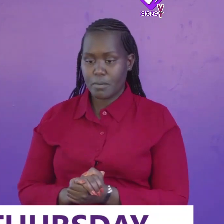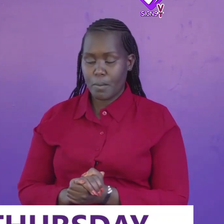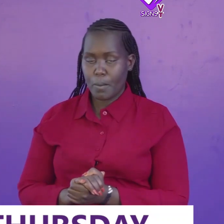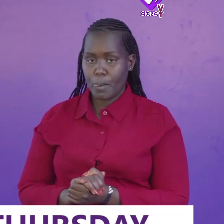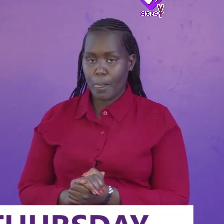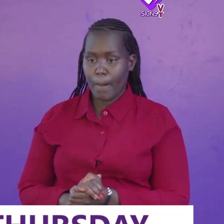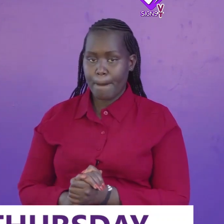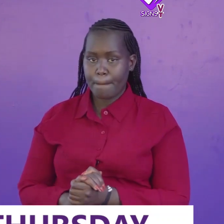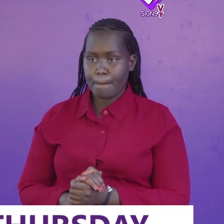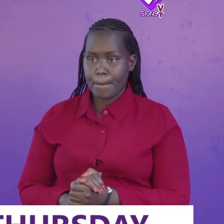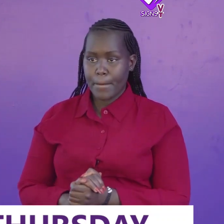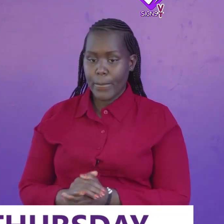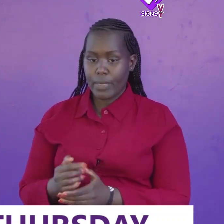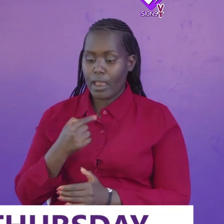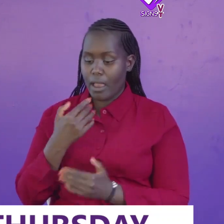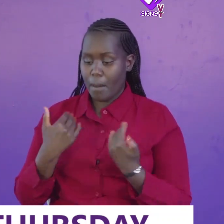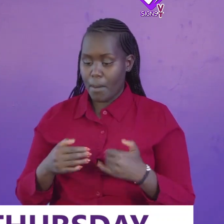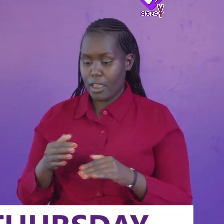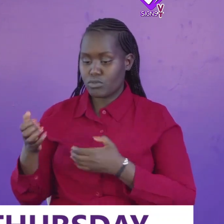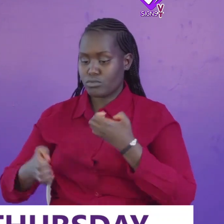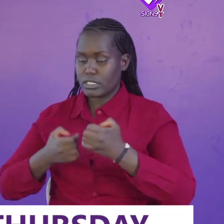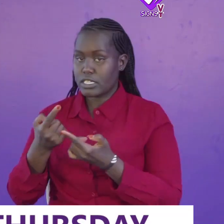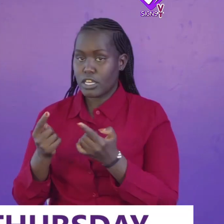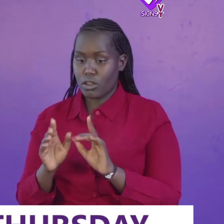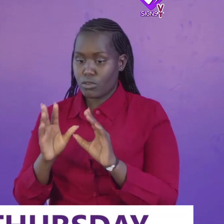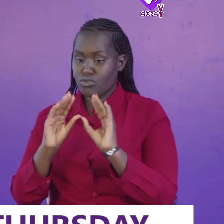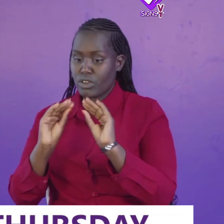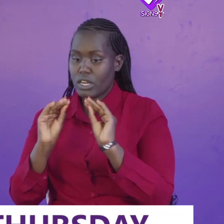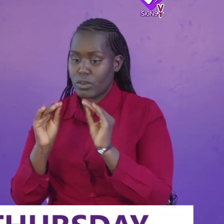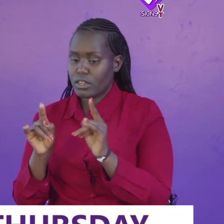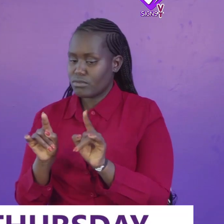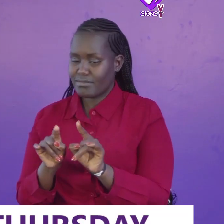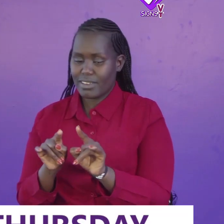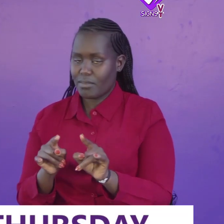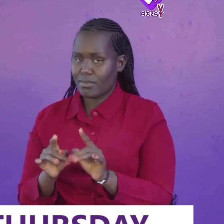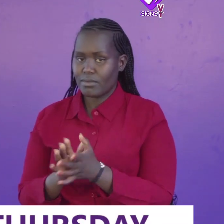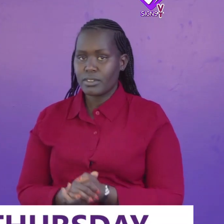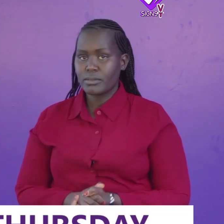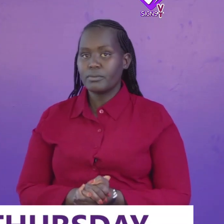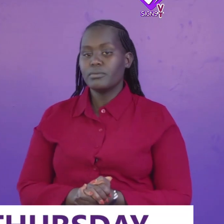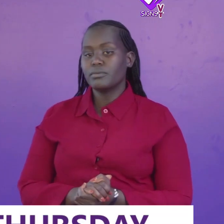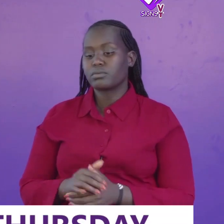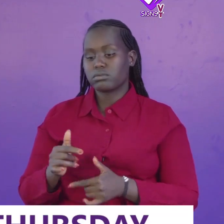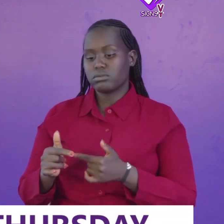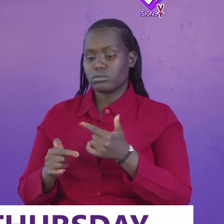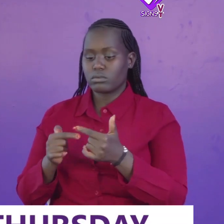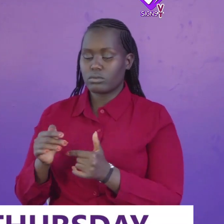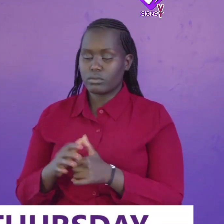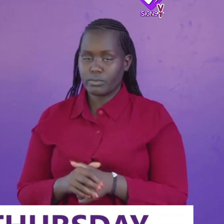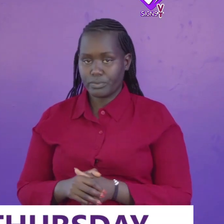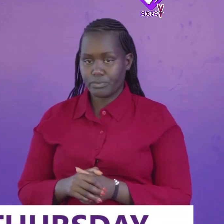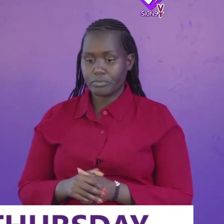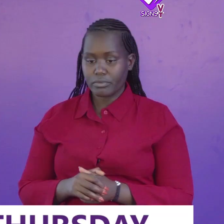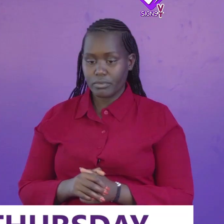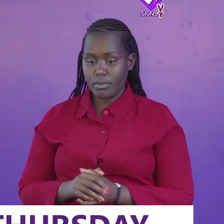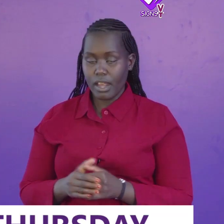wachanua. Ndio maana namwambia I'm here to entertain you, ni wachanue pia nani? You know. Moja mbili tatu hivi tukiendelea. So it's